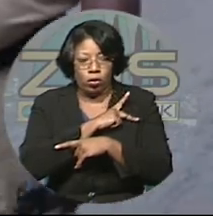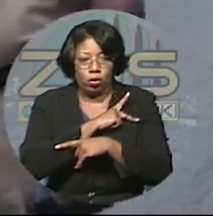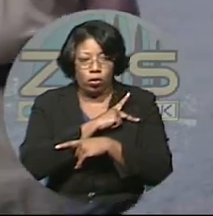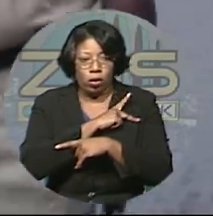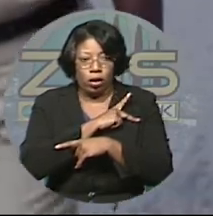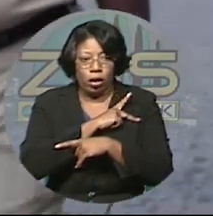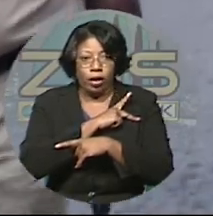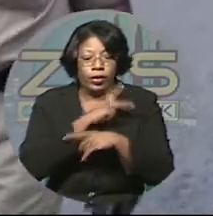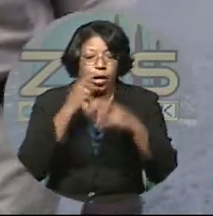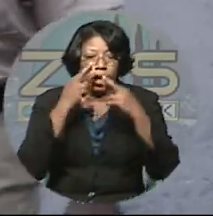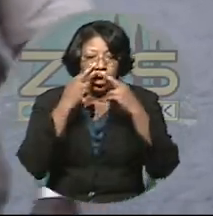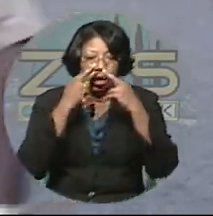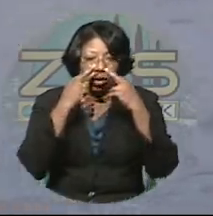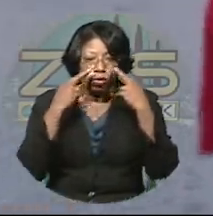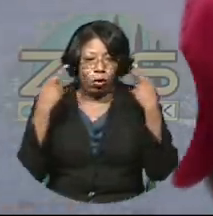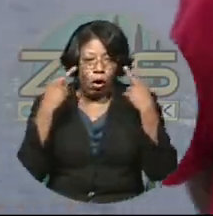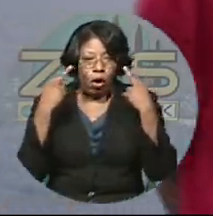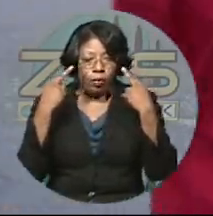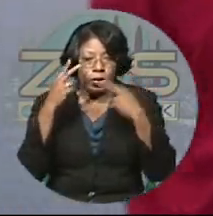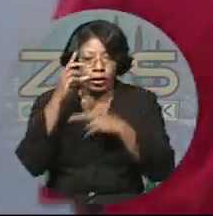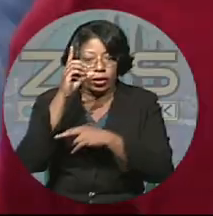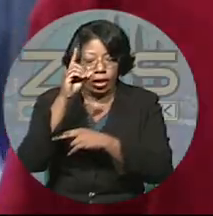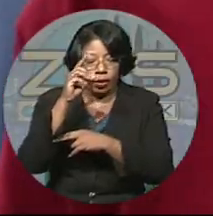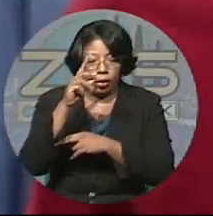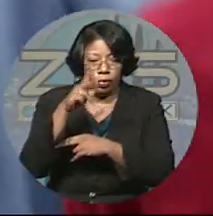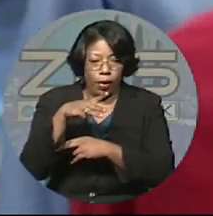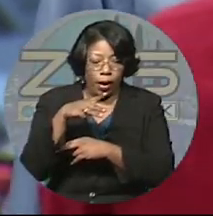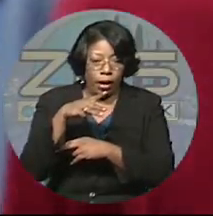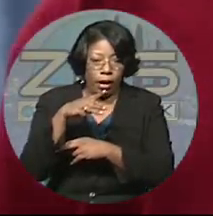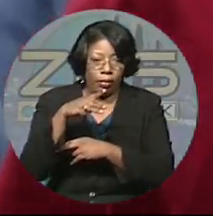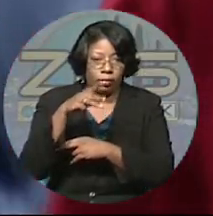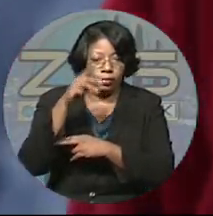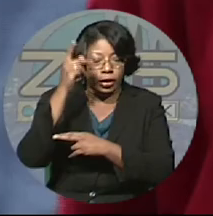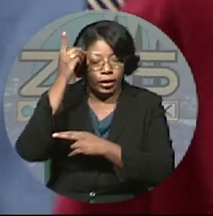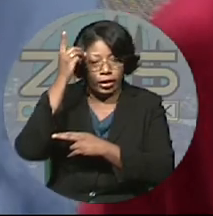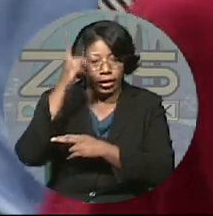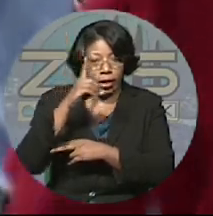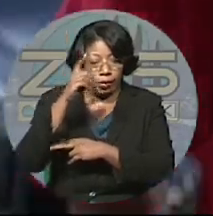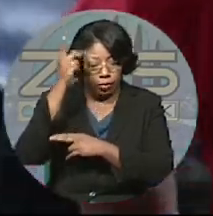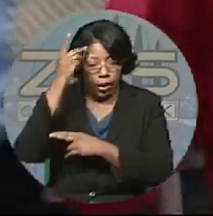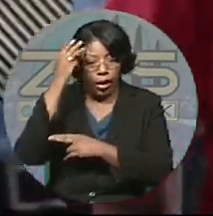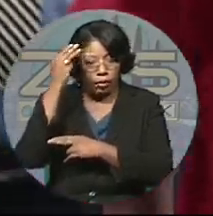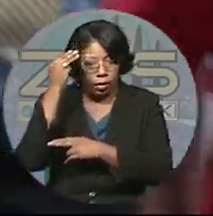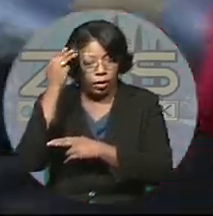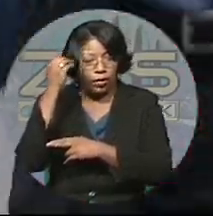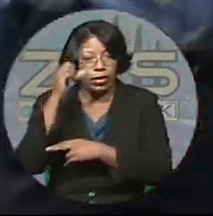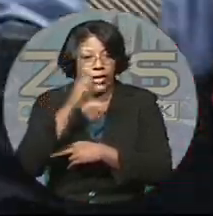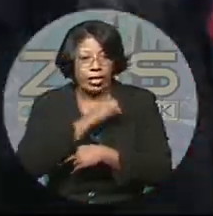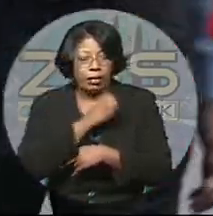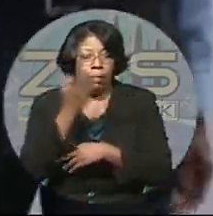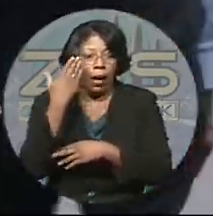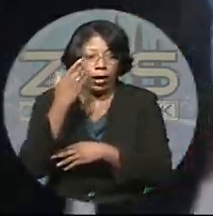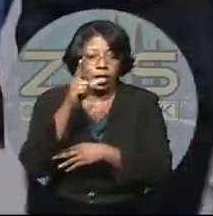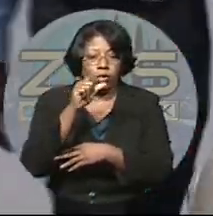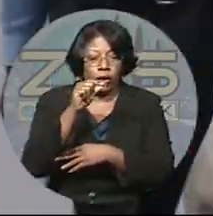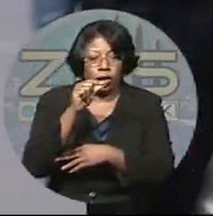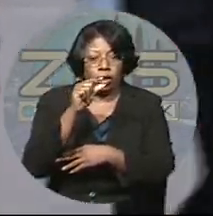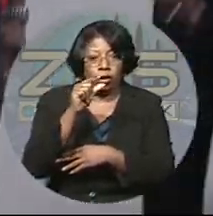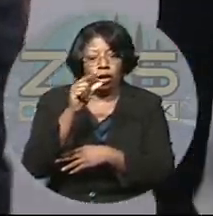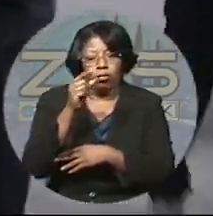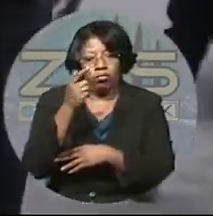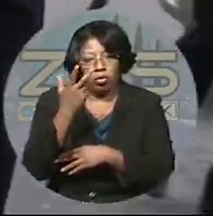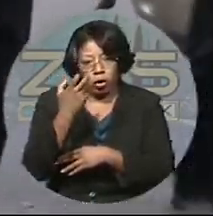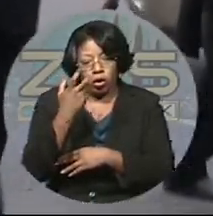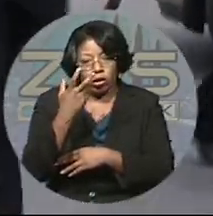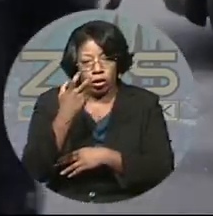Prime Minister Philip Davis. His wife Anne Marie Davis and Davis's driver Wilberforce Seymour back in December of 2013. During Knowles's